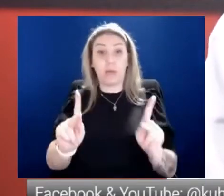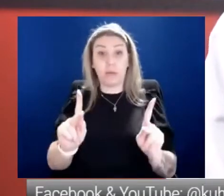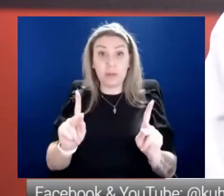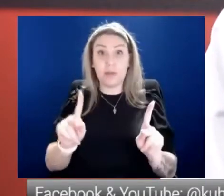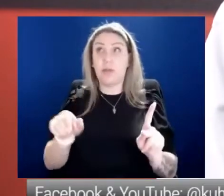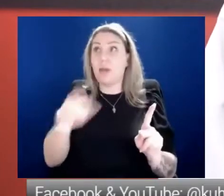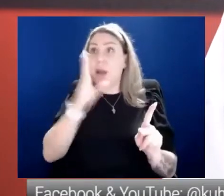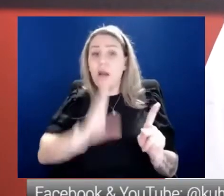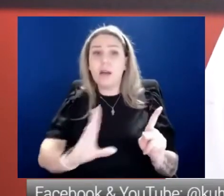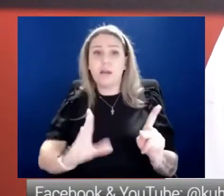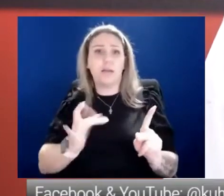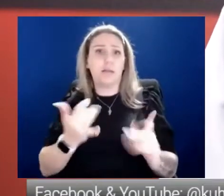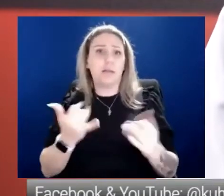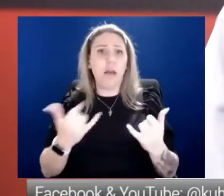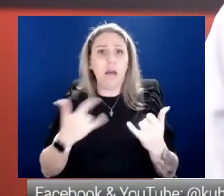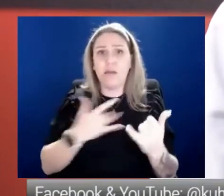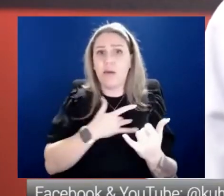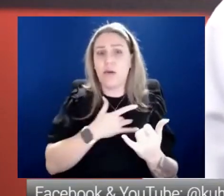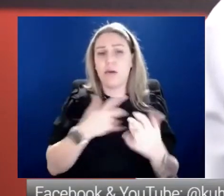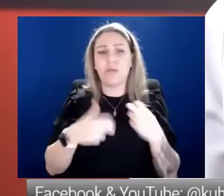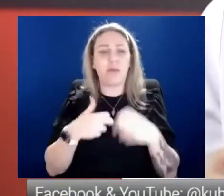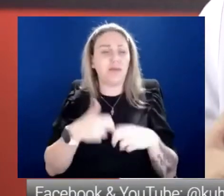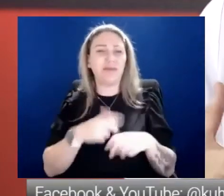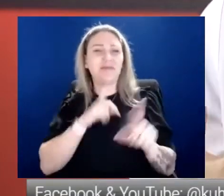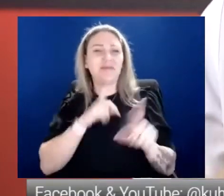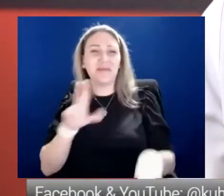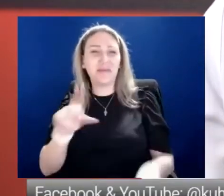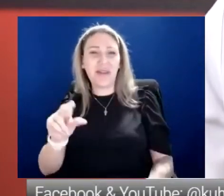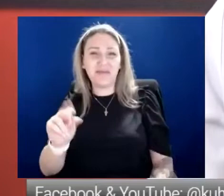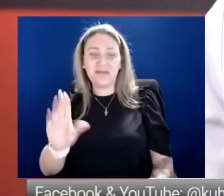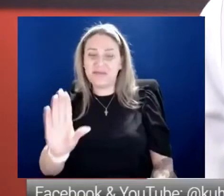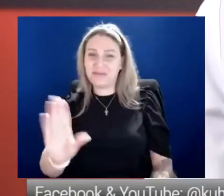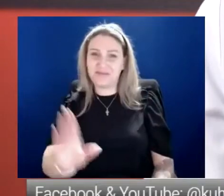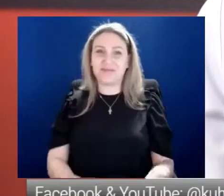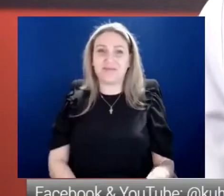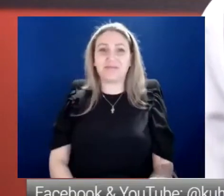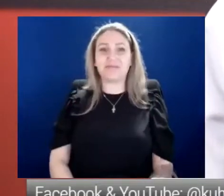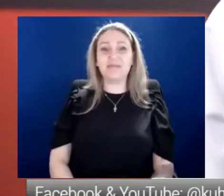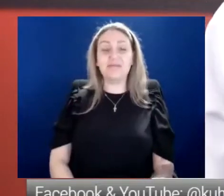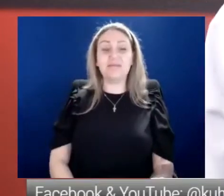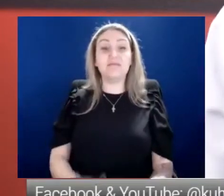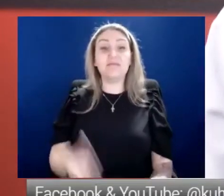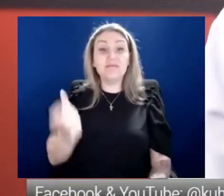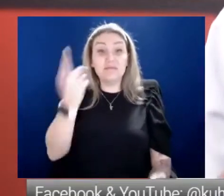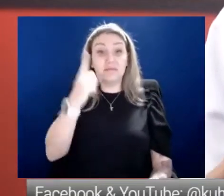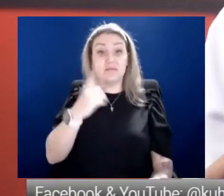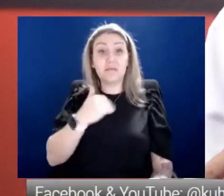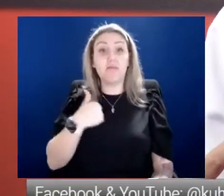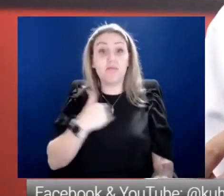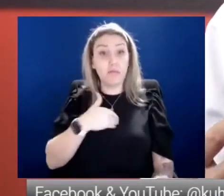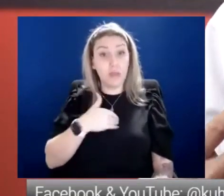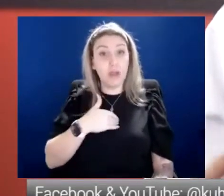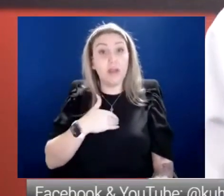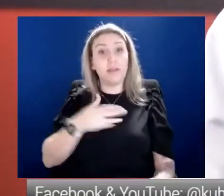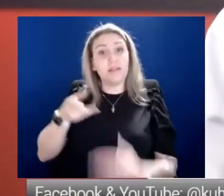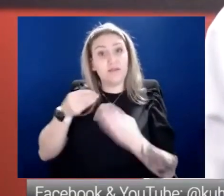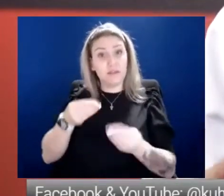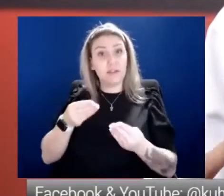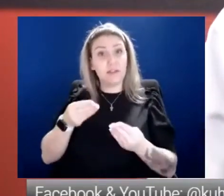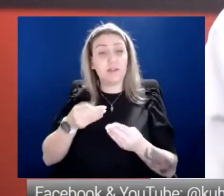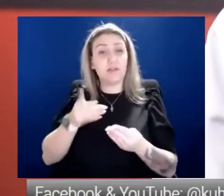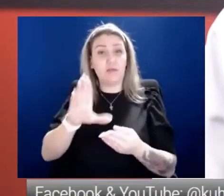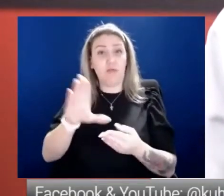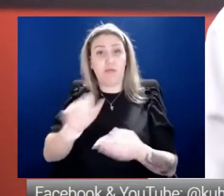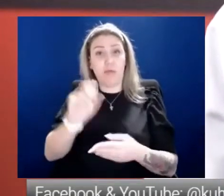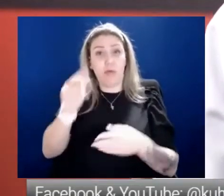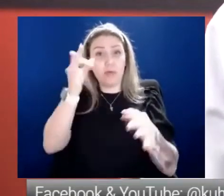have a heart problem. The answer is no way. Know that breastfeeding is a choice, and no question it is safe for you and